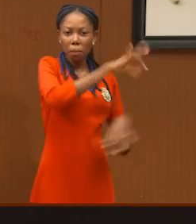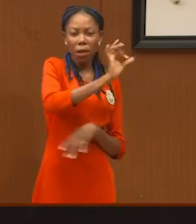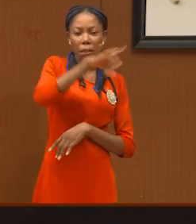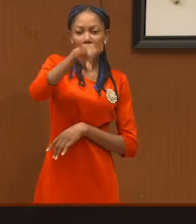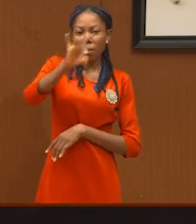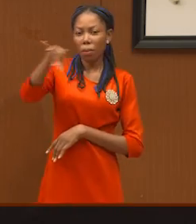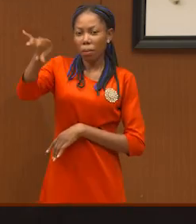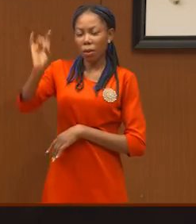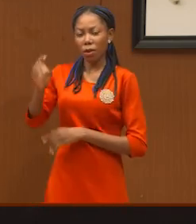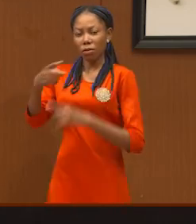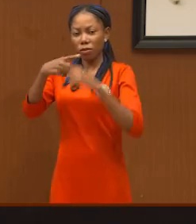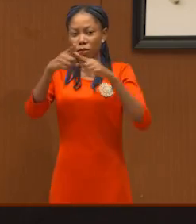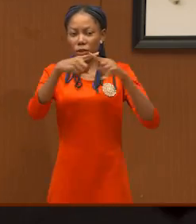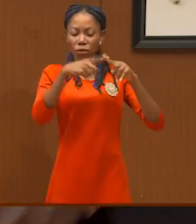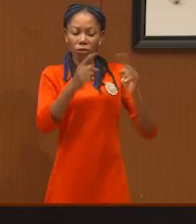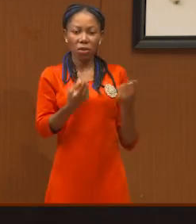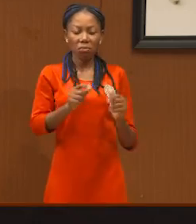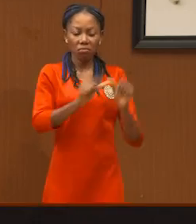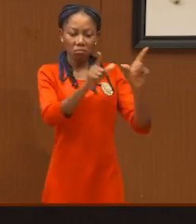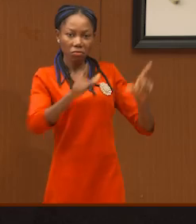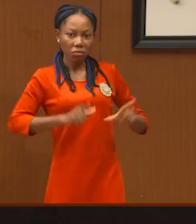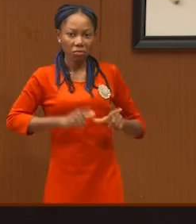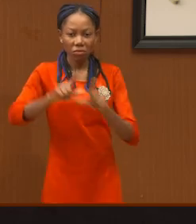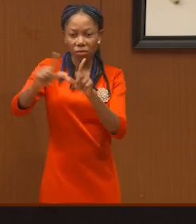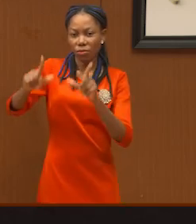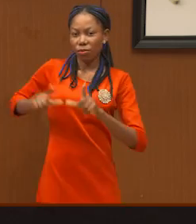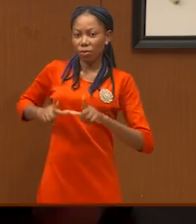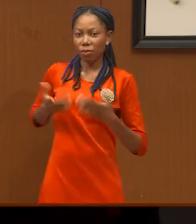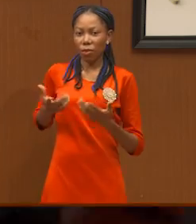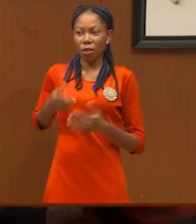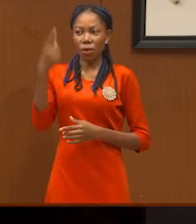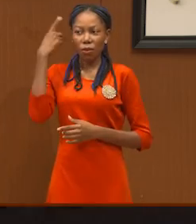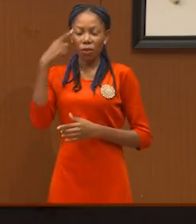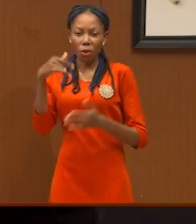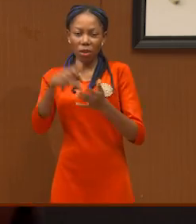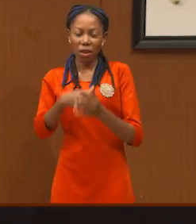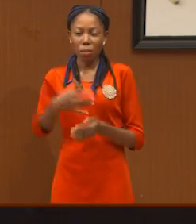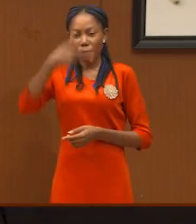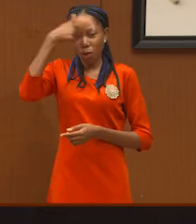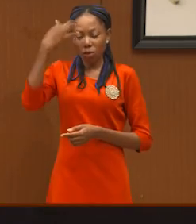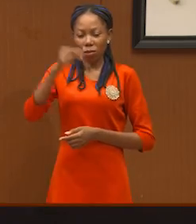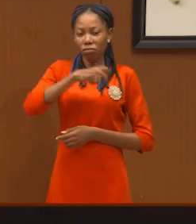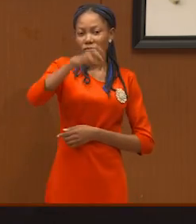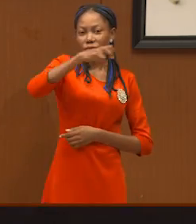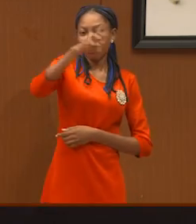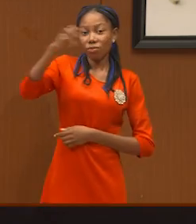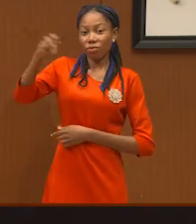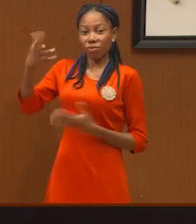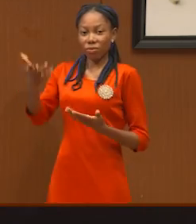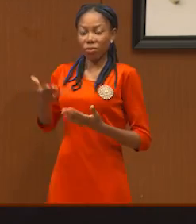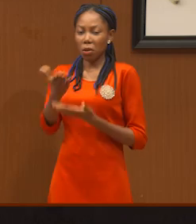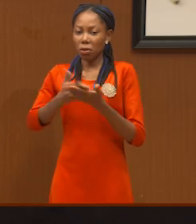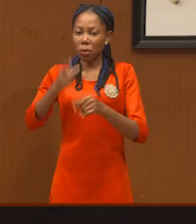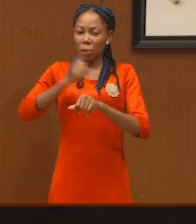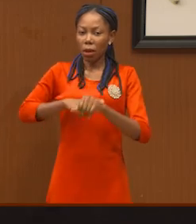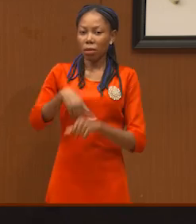of my children's school and all of that while I go wherever I'm transferred to or whatever. At some point, I was in Abuja and